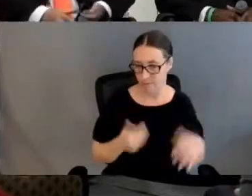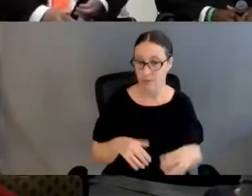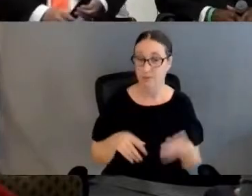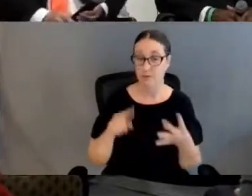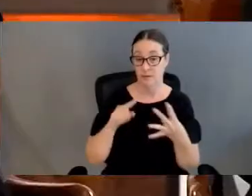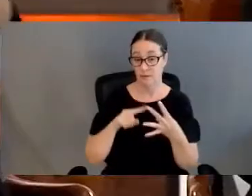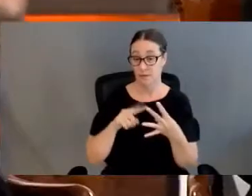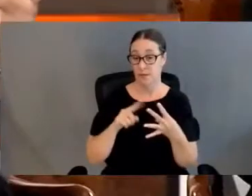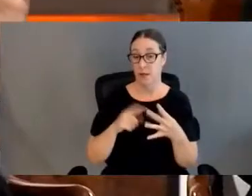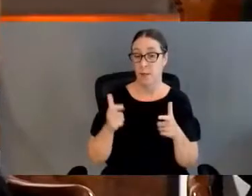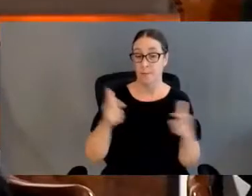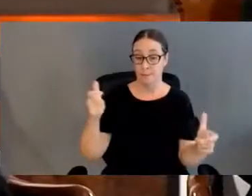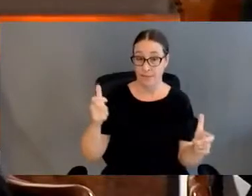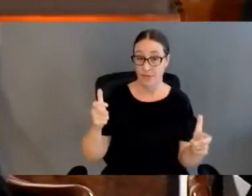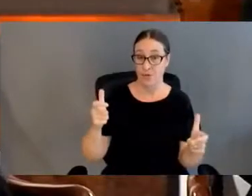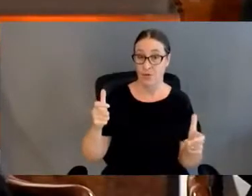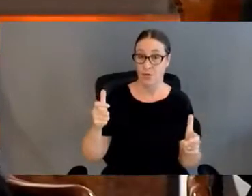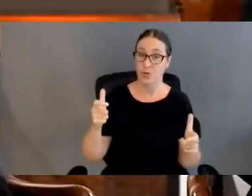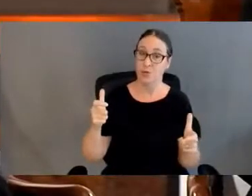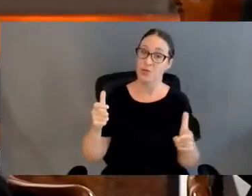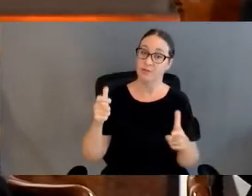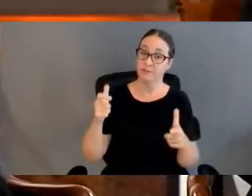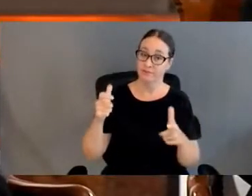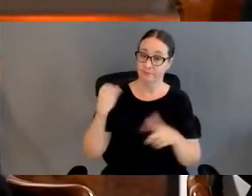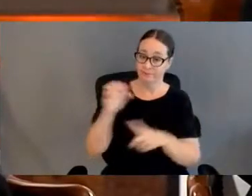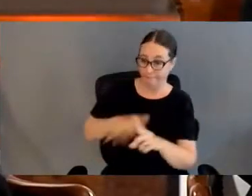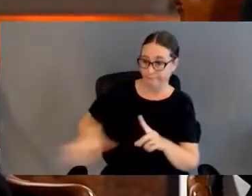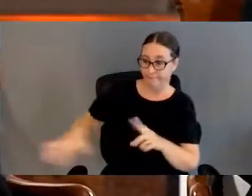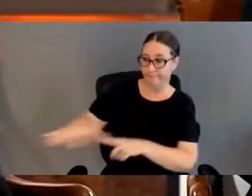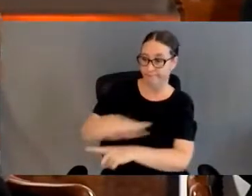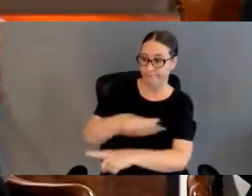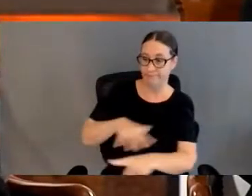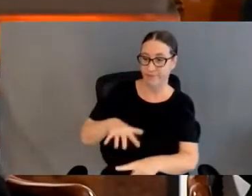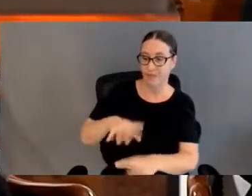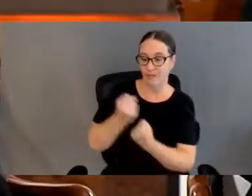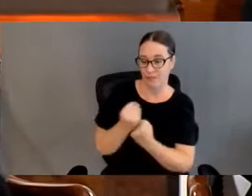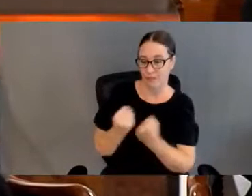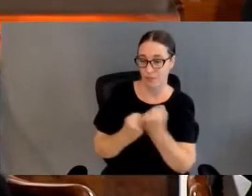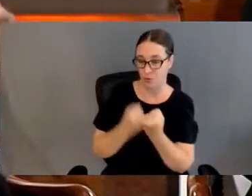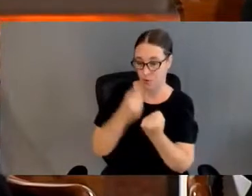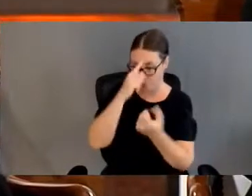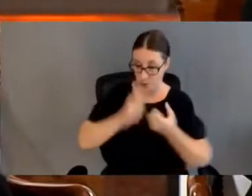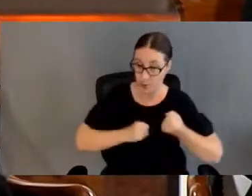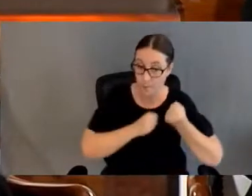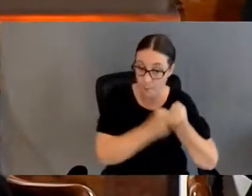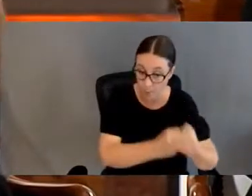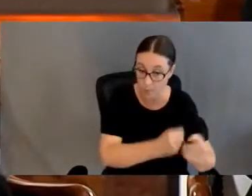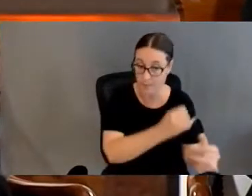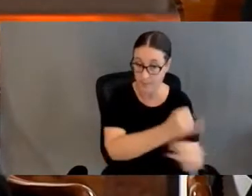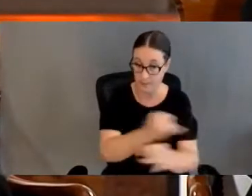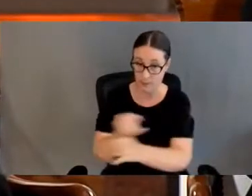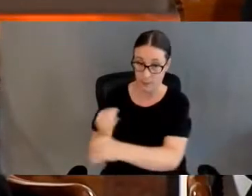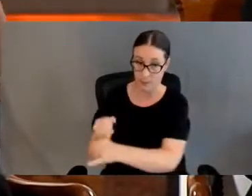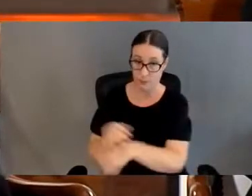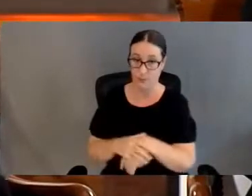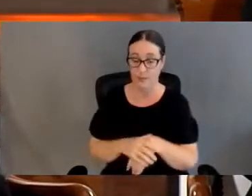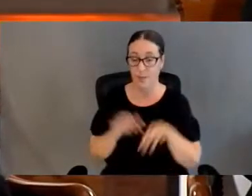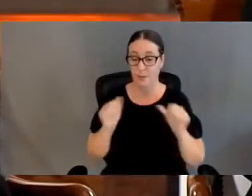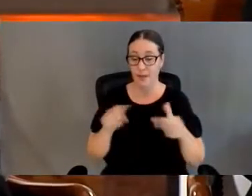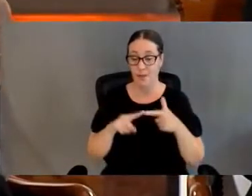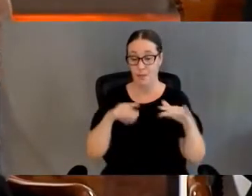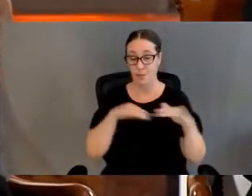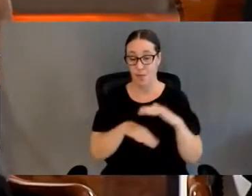this larger ecosystem of infrastructure that supports these institutions. I think a lot about accessing the secondary market from